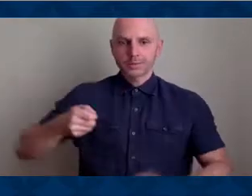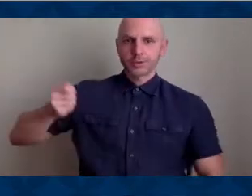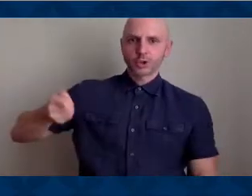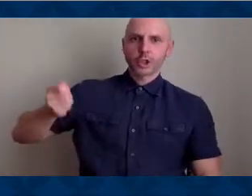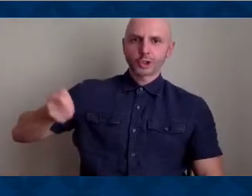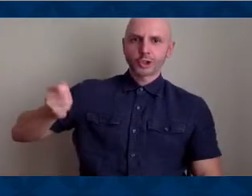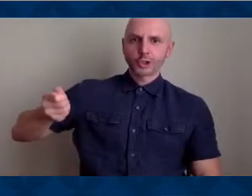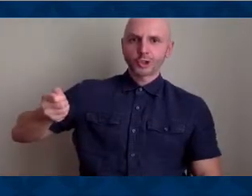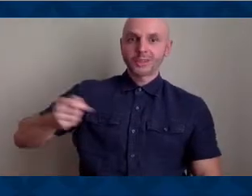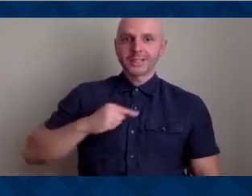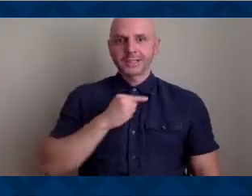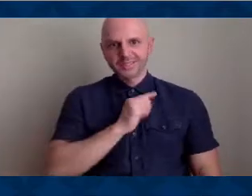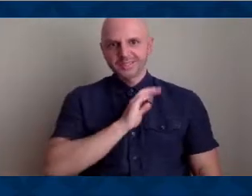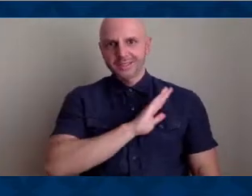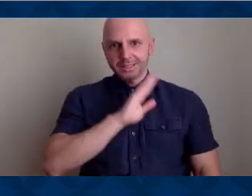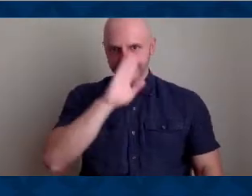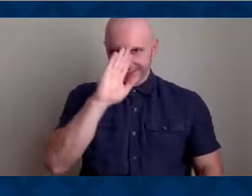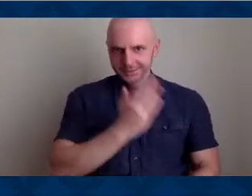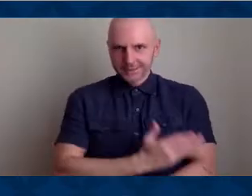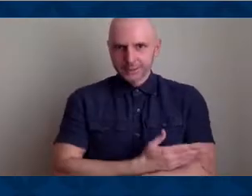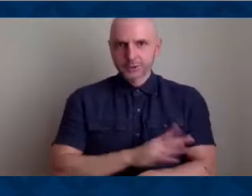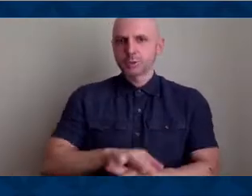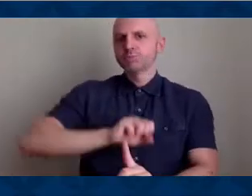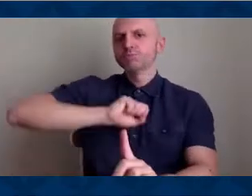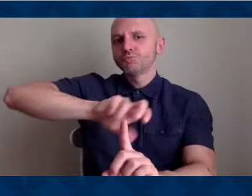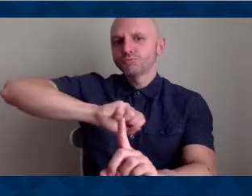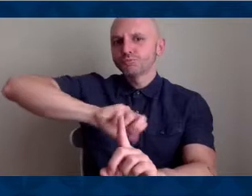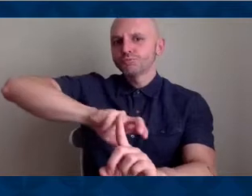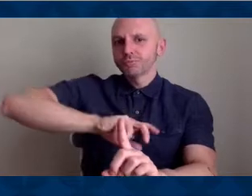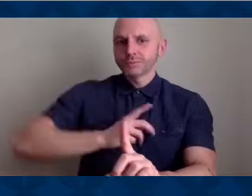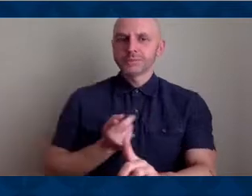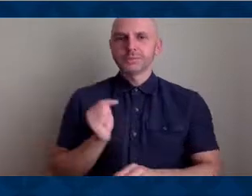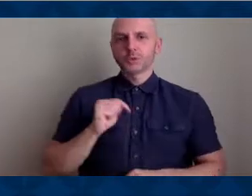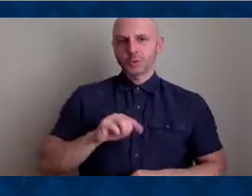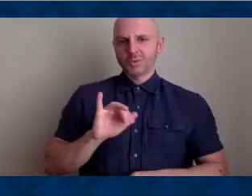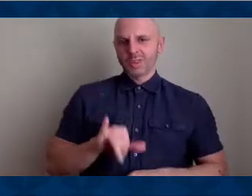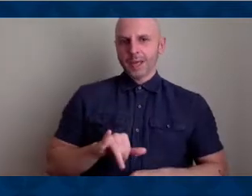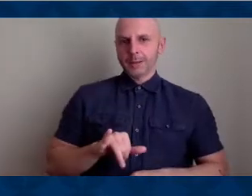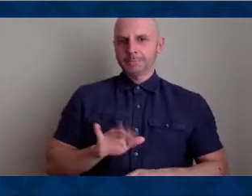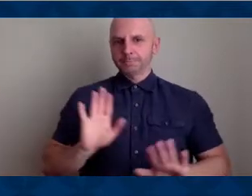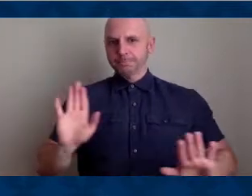the initiatives that we have underway at the moment in terms of fundraising.